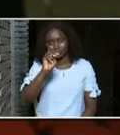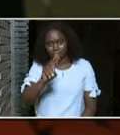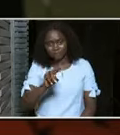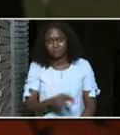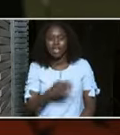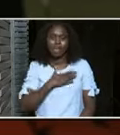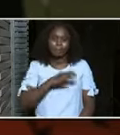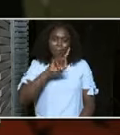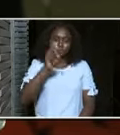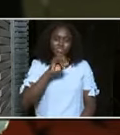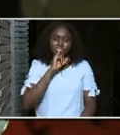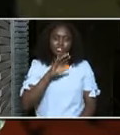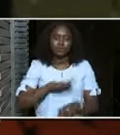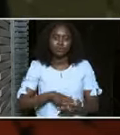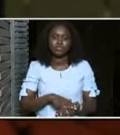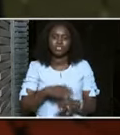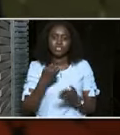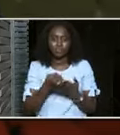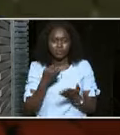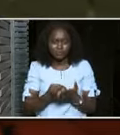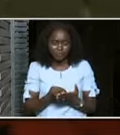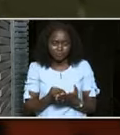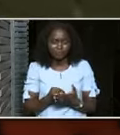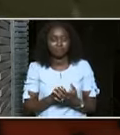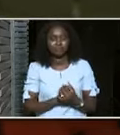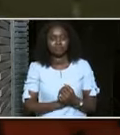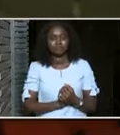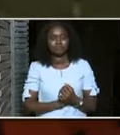is on economy, Your Excellency, sir.